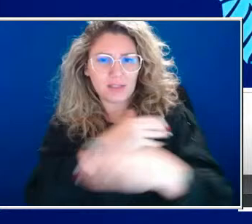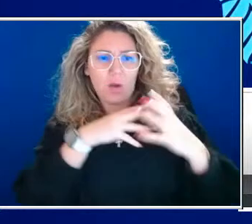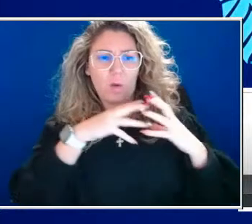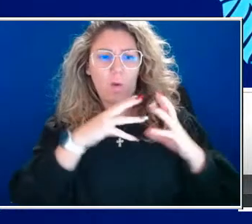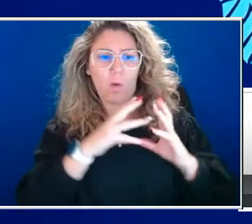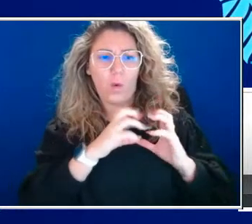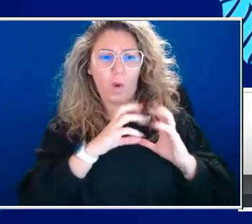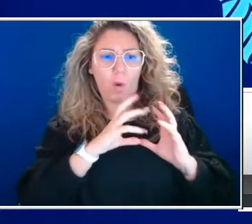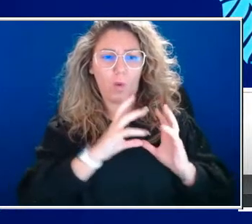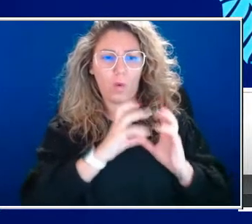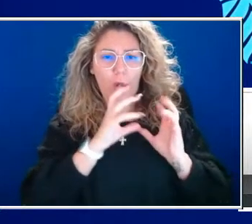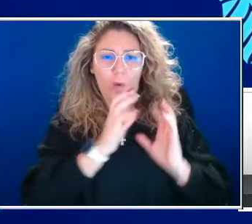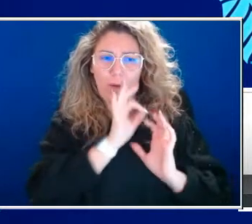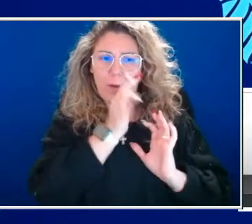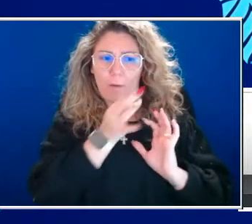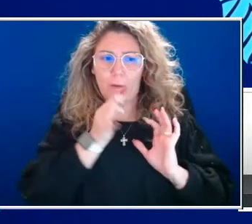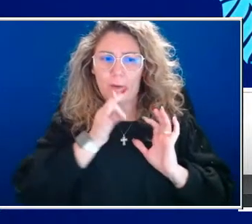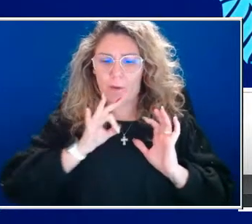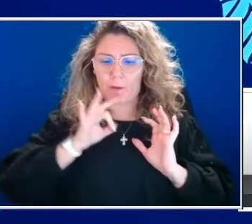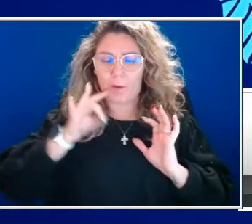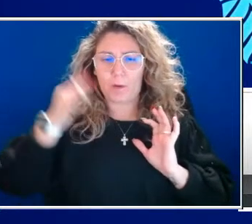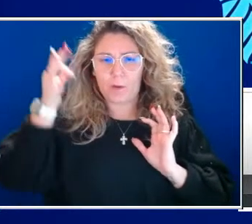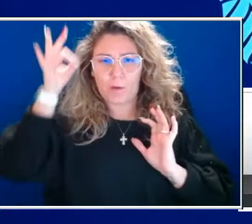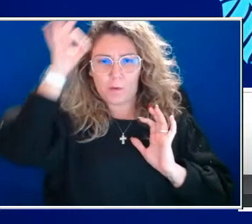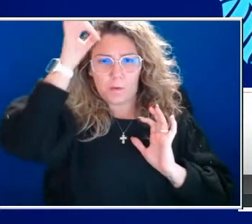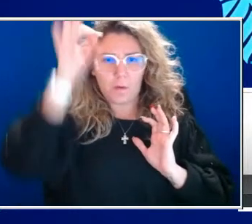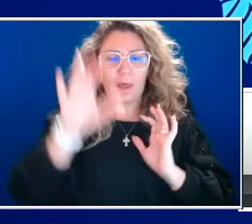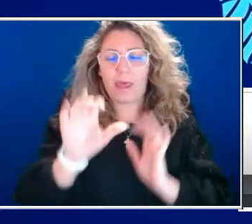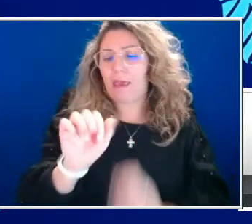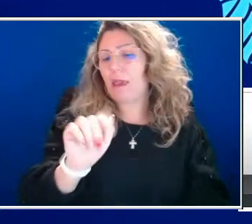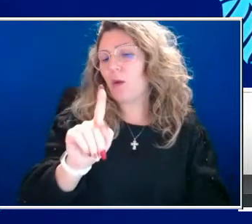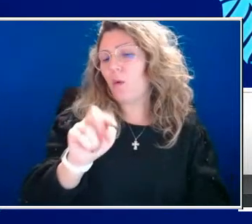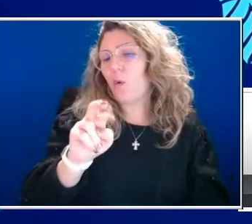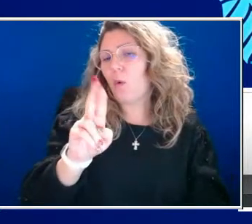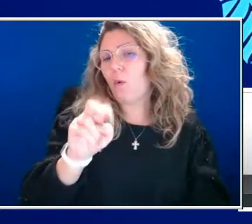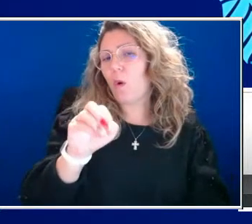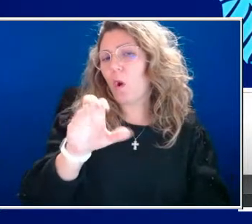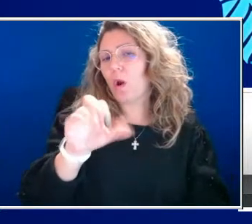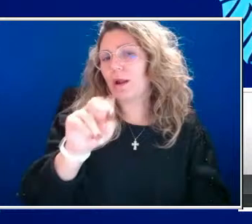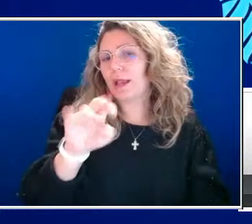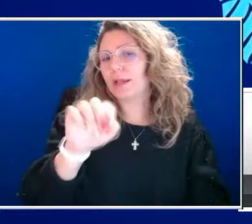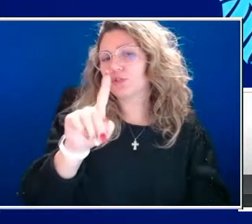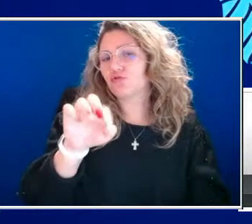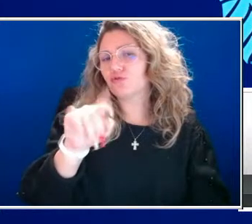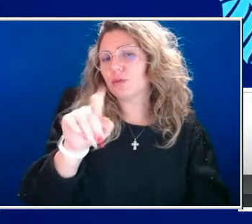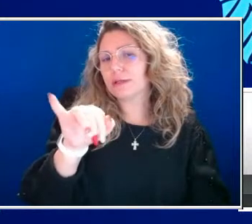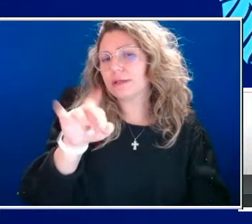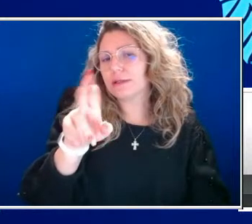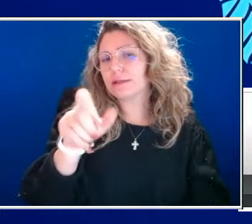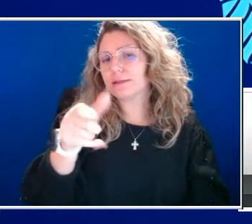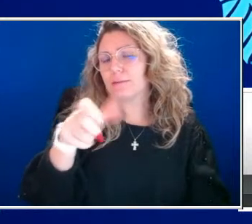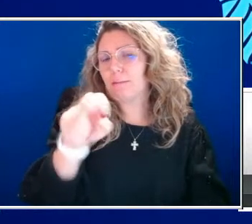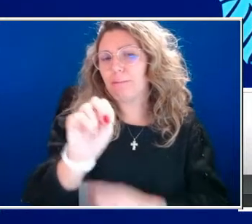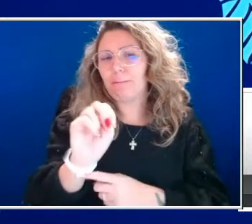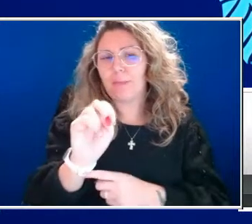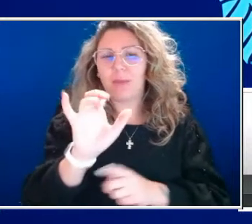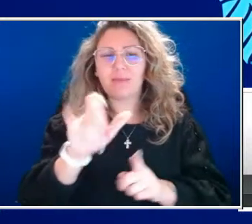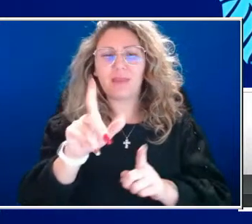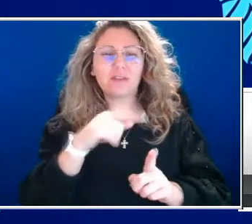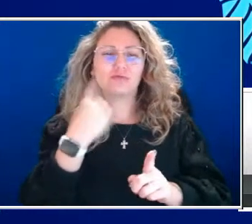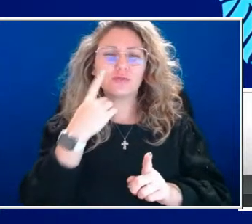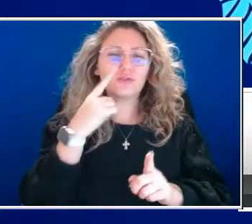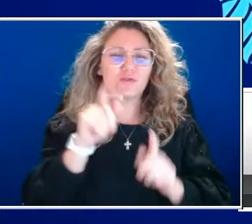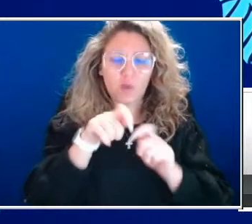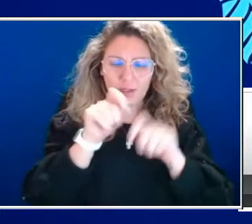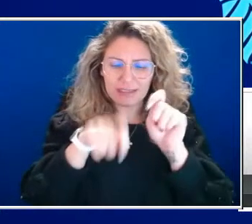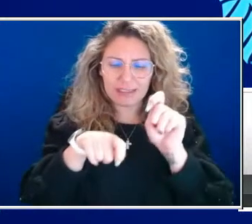aorta. The aortic aneurysm is a expansion of that main pipe. That puts it at risk for tearing, which can lead to leaking